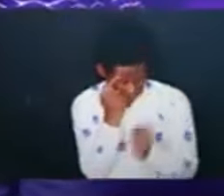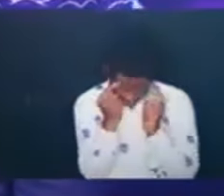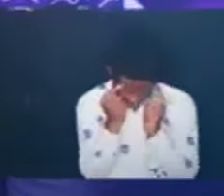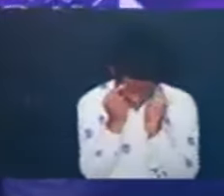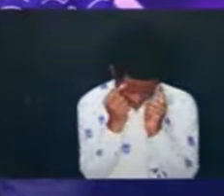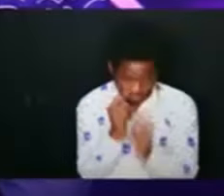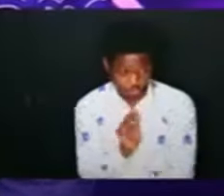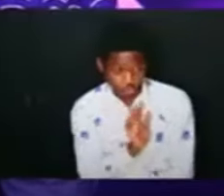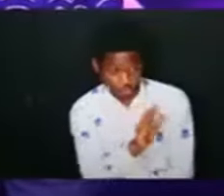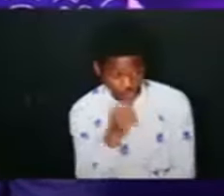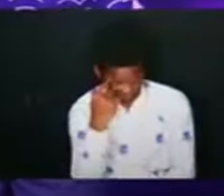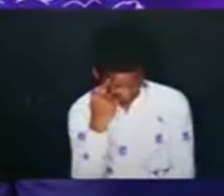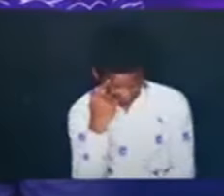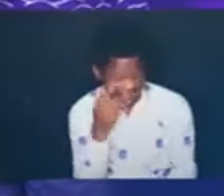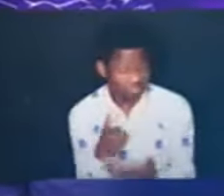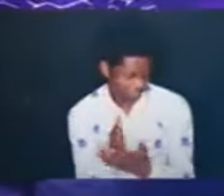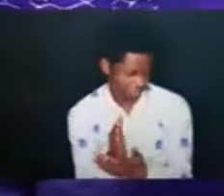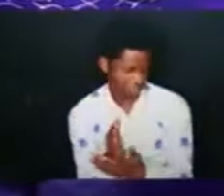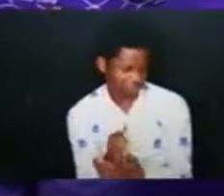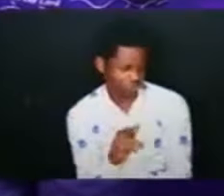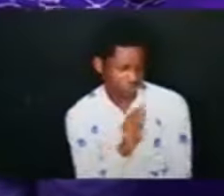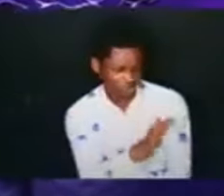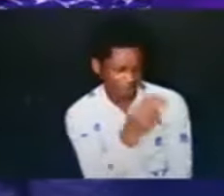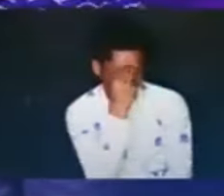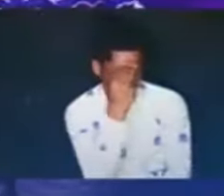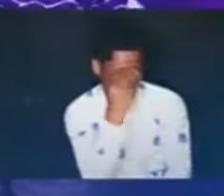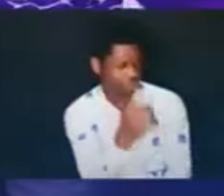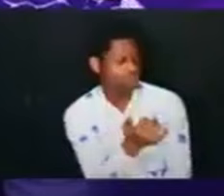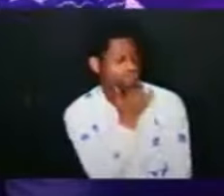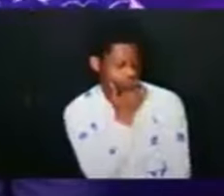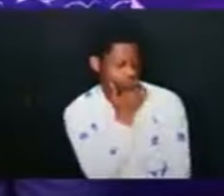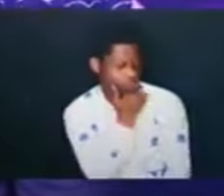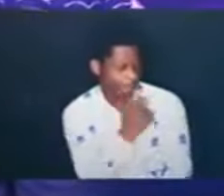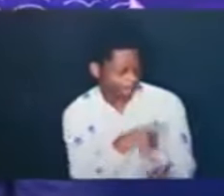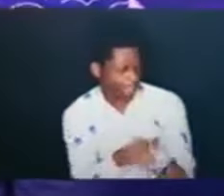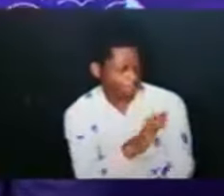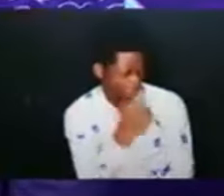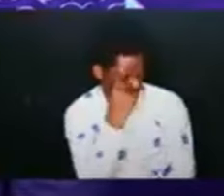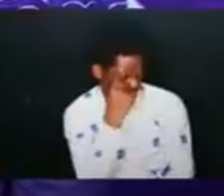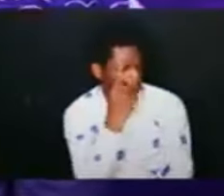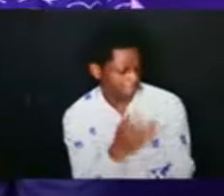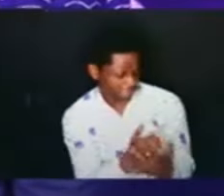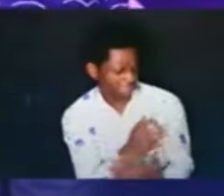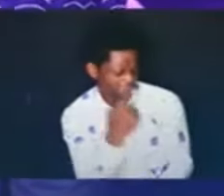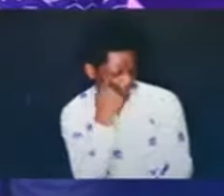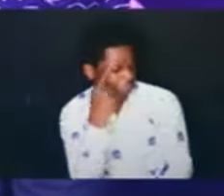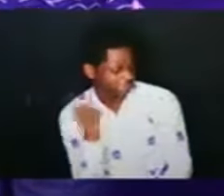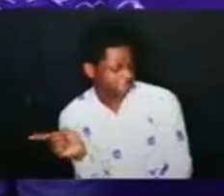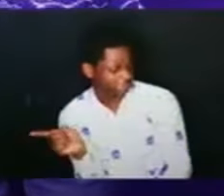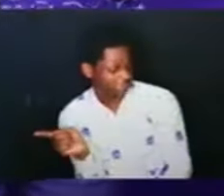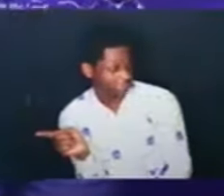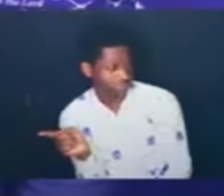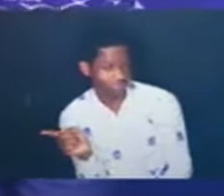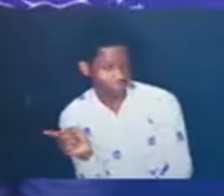thinking was right, even though their mind is wrong. San say, "Nia wajune no." Na enye papa